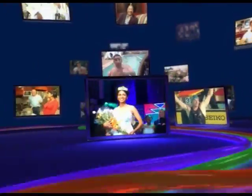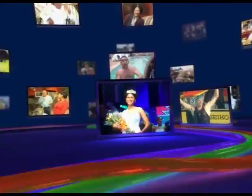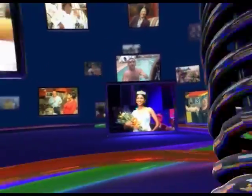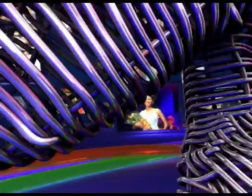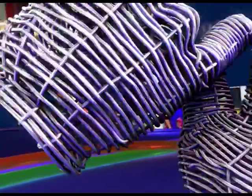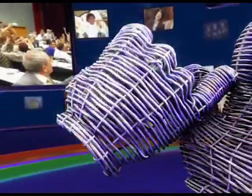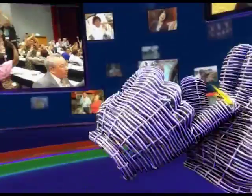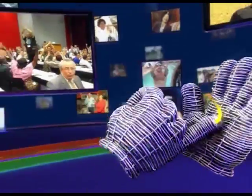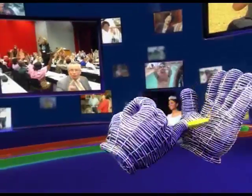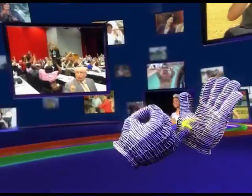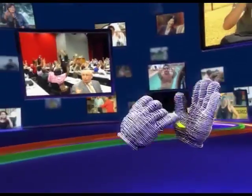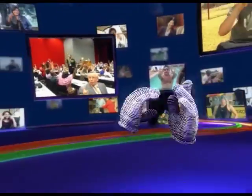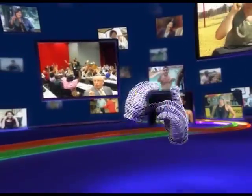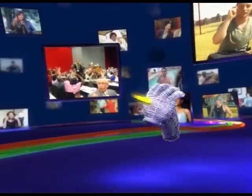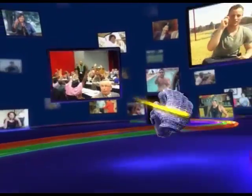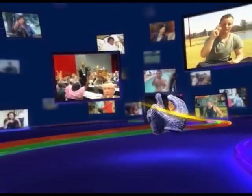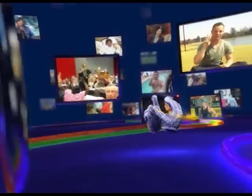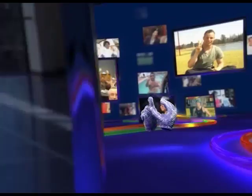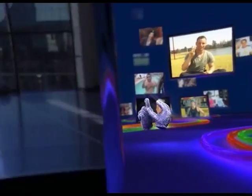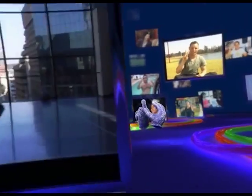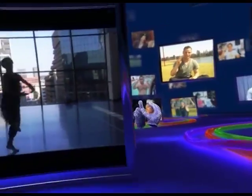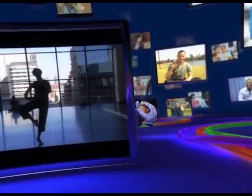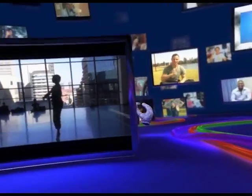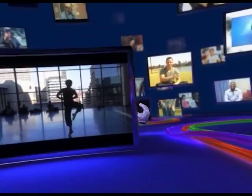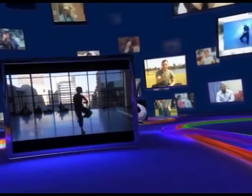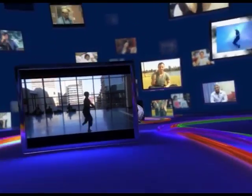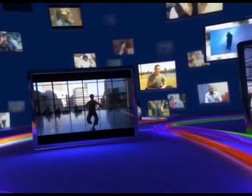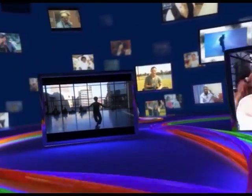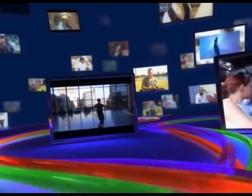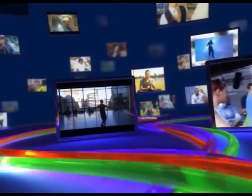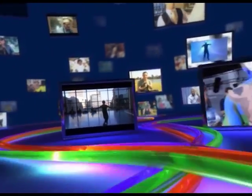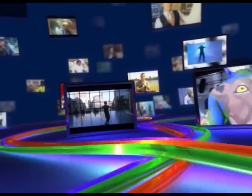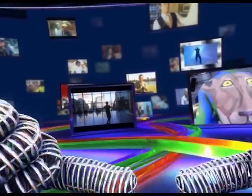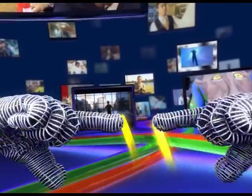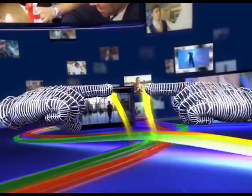South Africa winning by 62 votes.